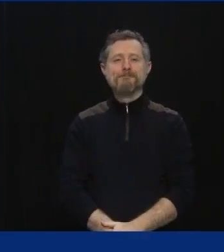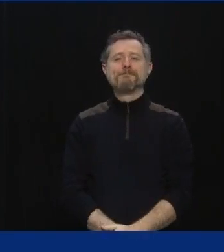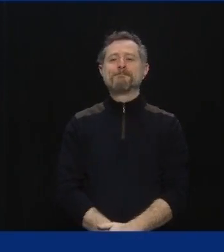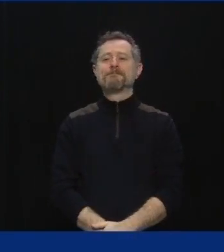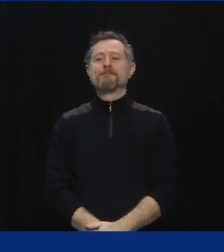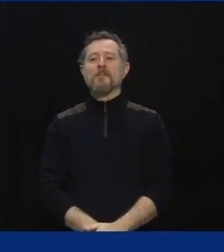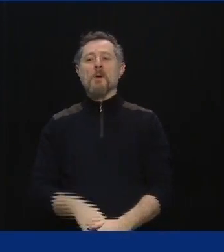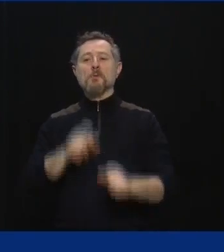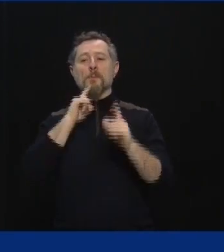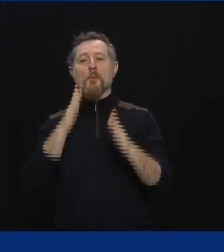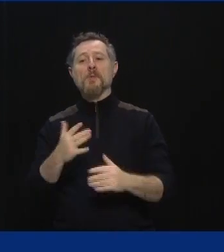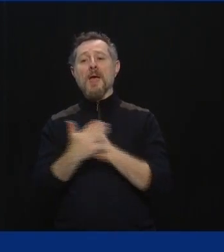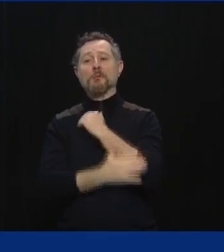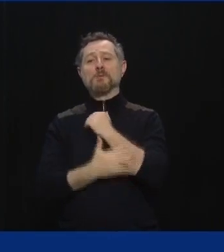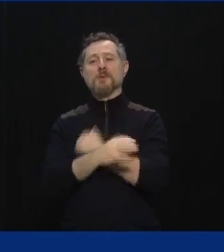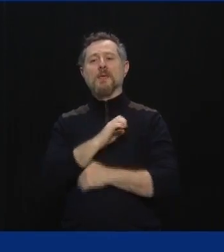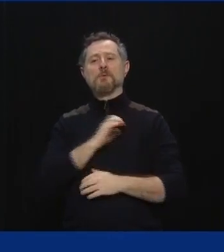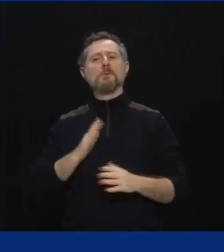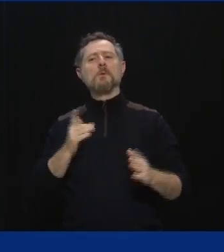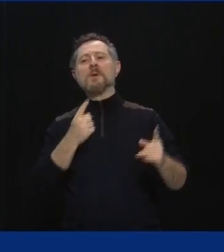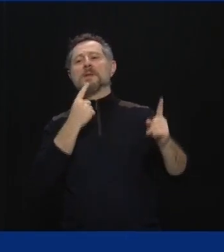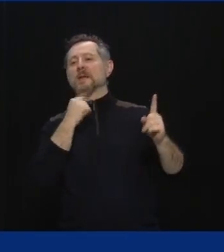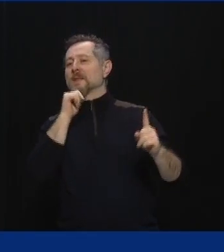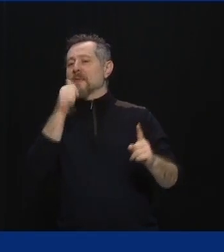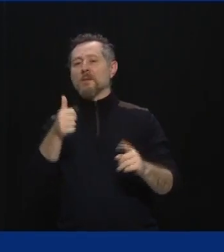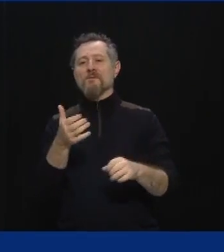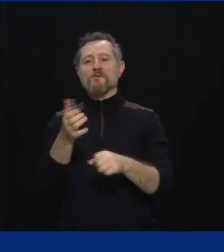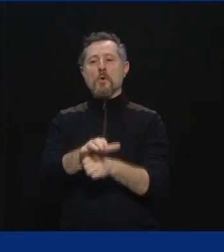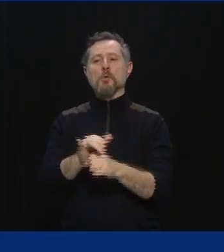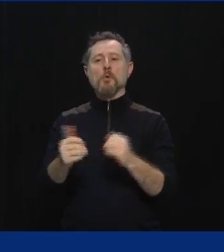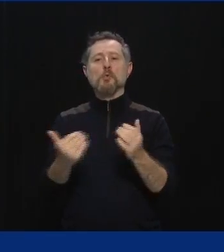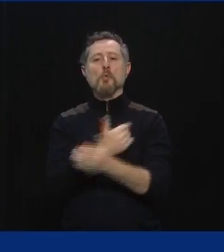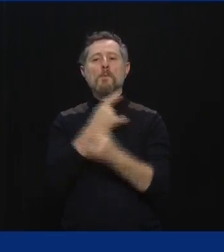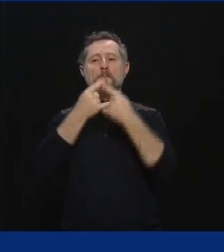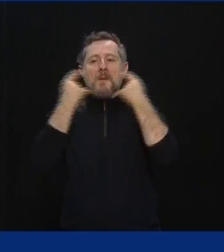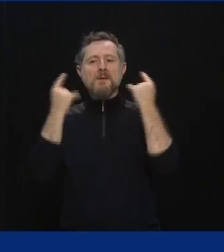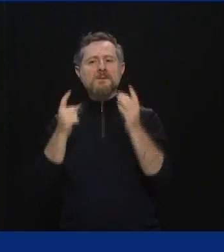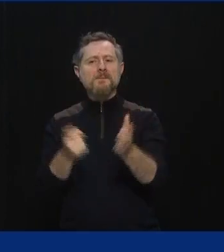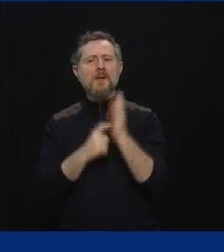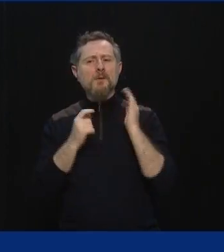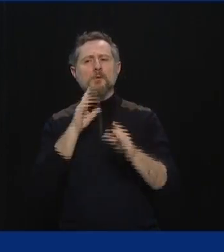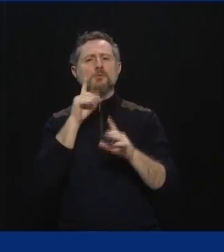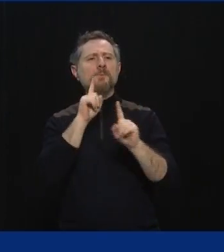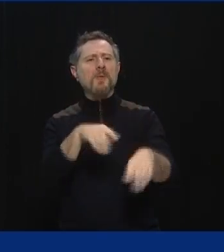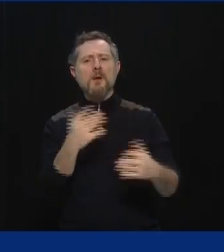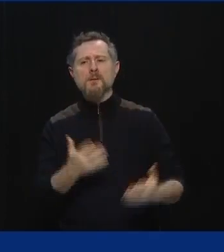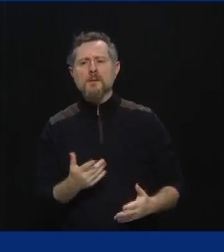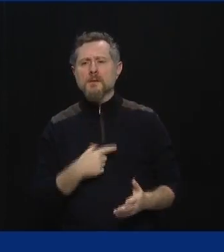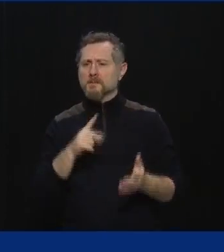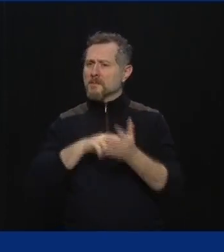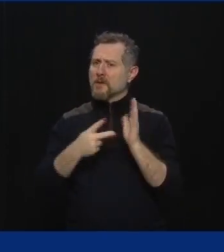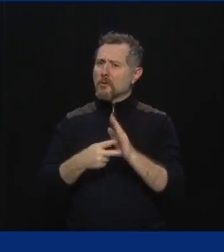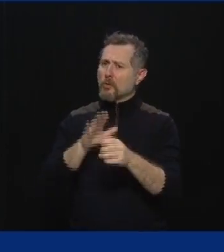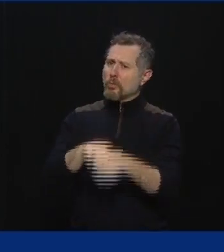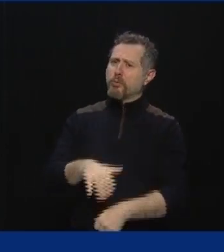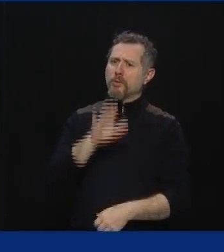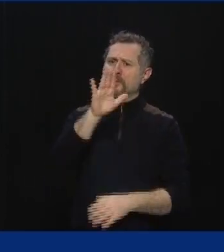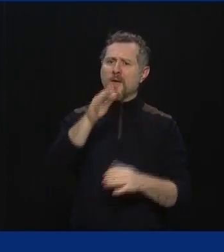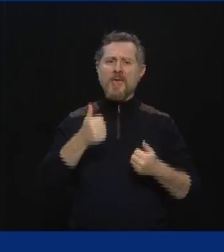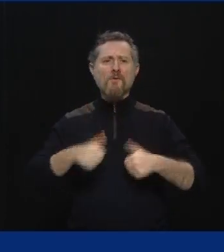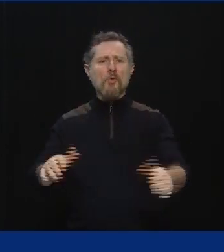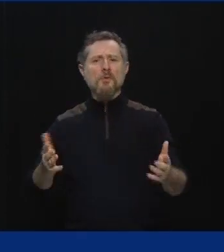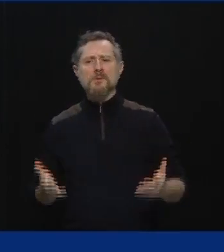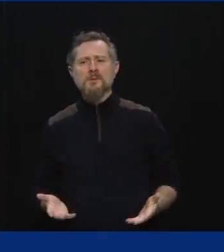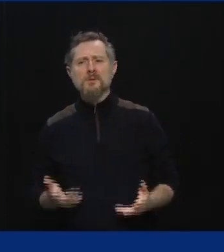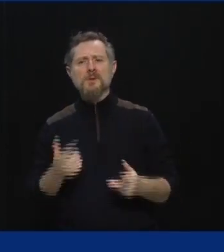Ten executives are saying that they're not going to enforce this new mask mandate. What is your response to that? Does it undermine the effort that you're trying to do to have a